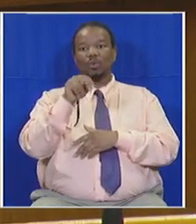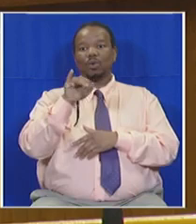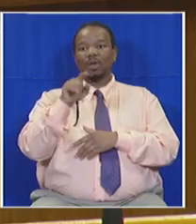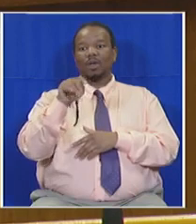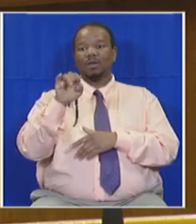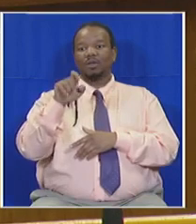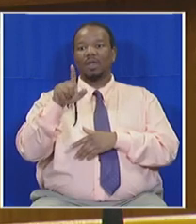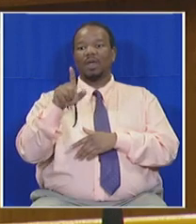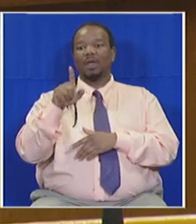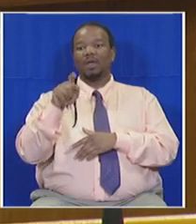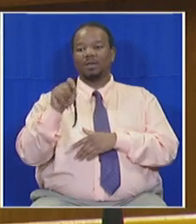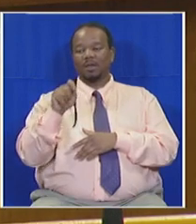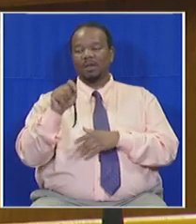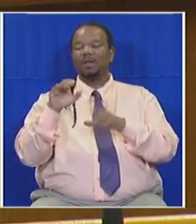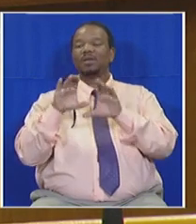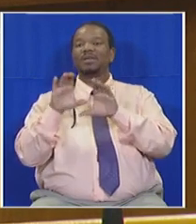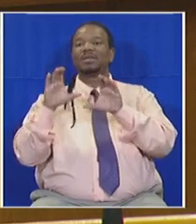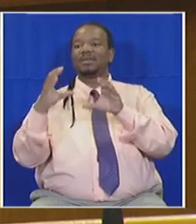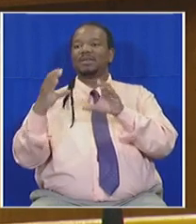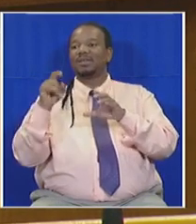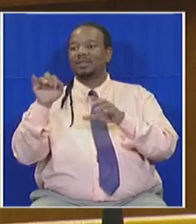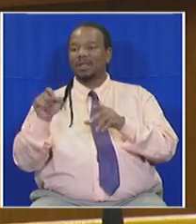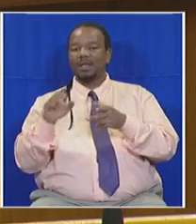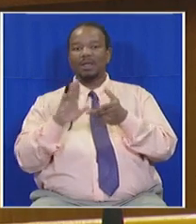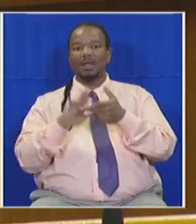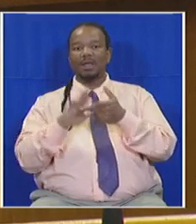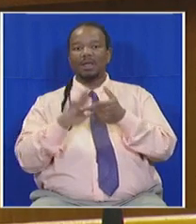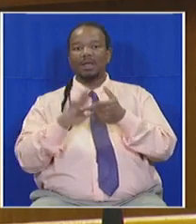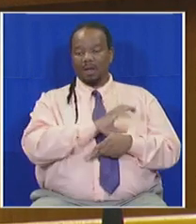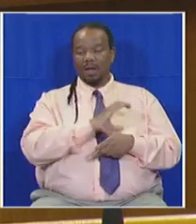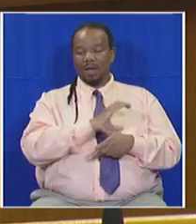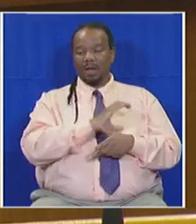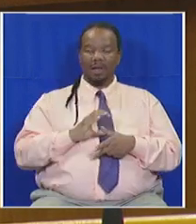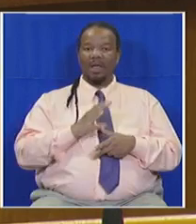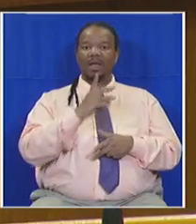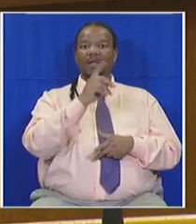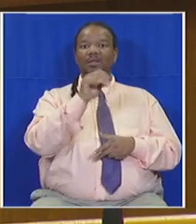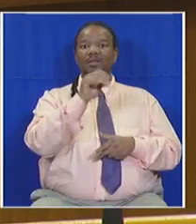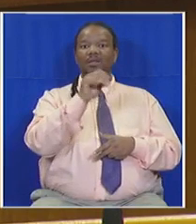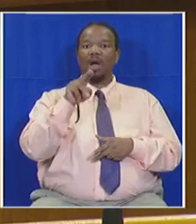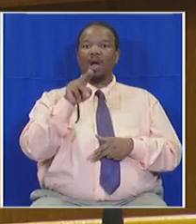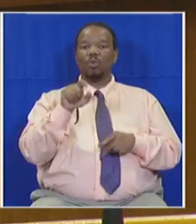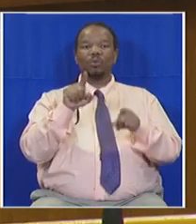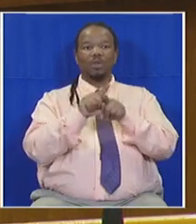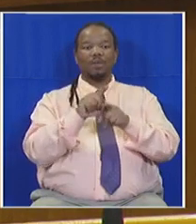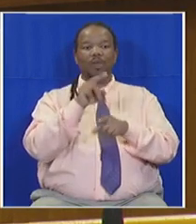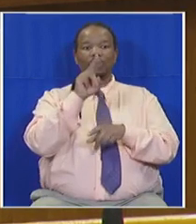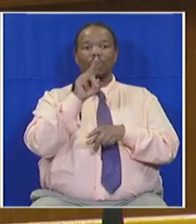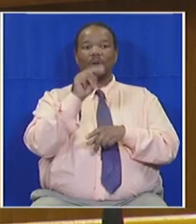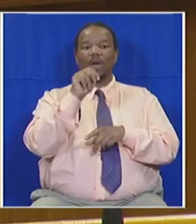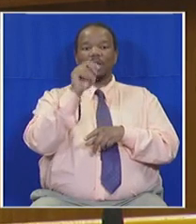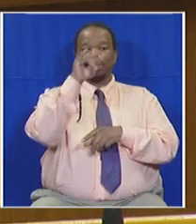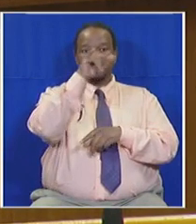Association. Councillor Tau has also been appointed to the United Nations High-Level Independent Panel